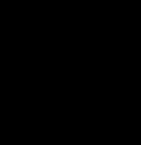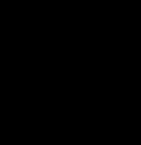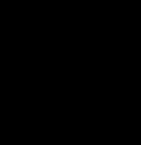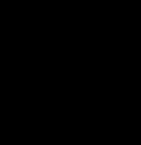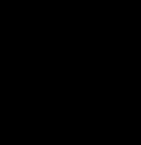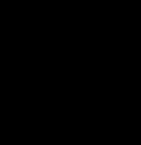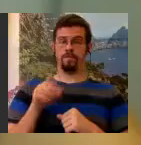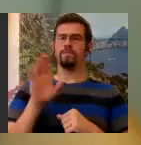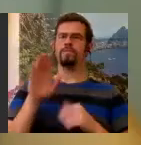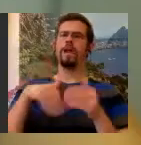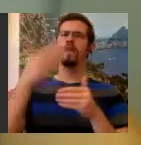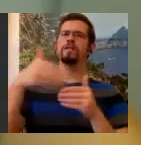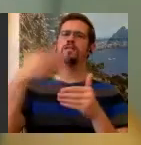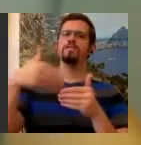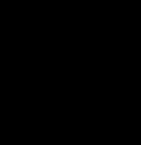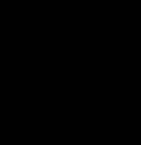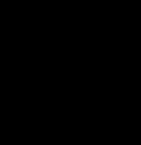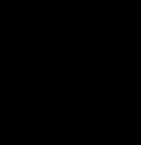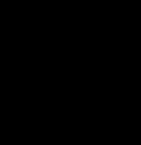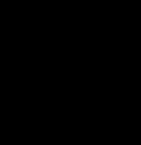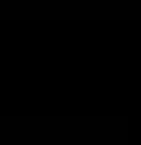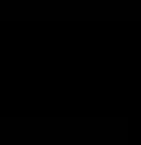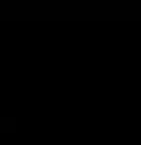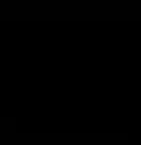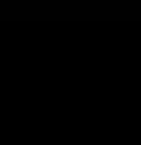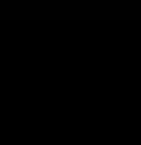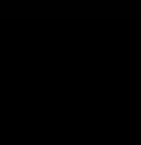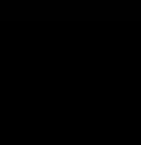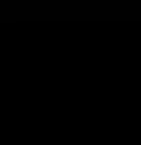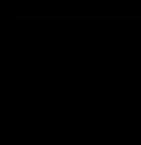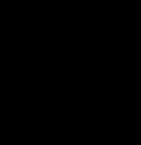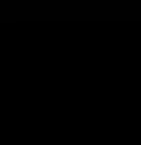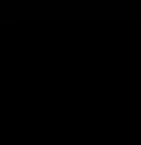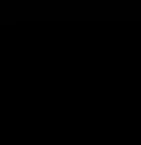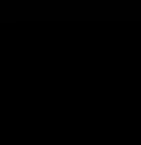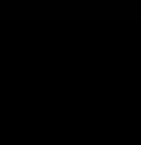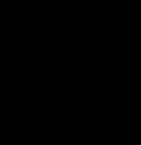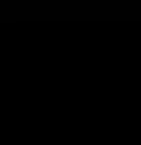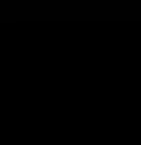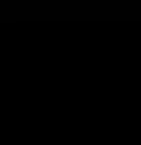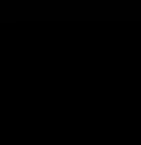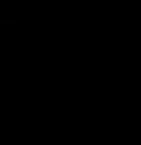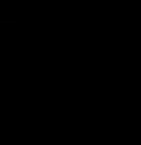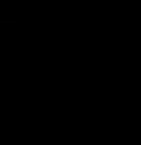The next one. Oh, the next one after that. Okay, Steve, can you? There.